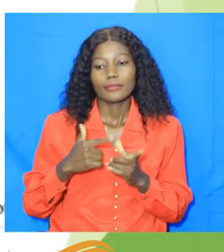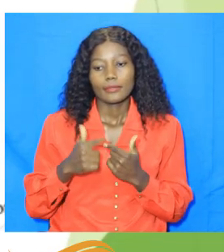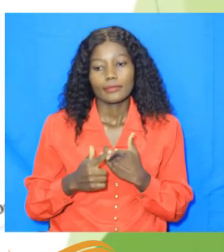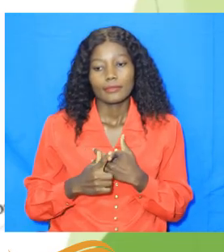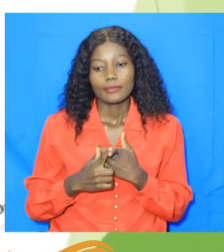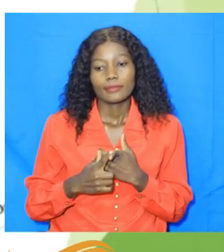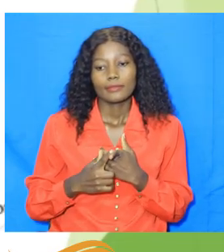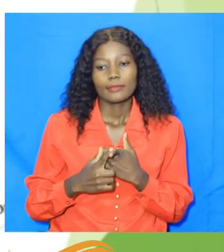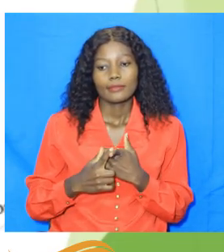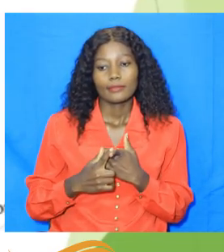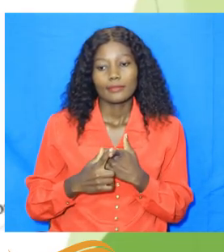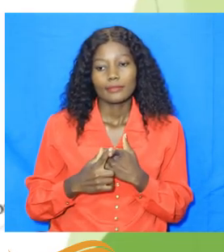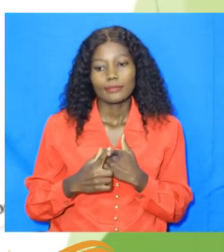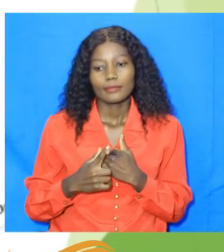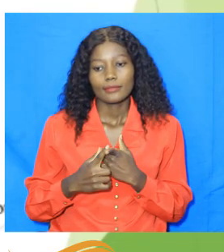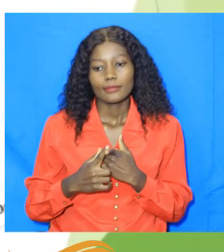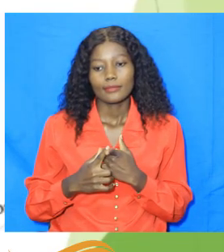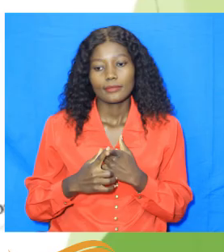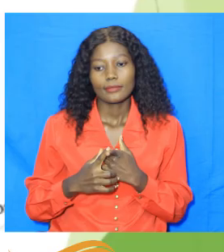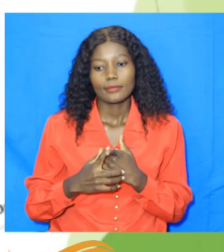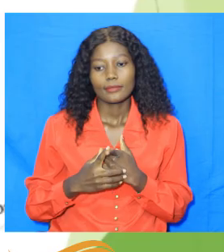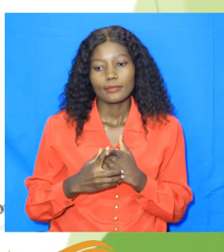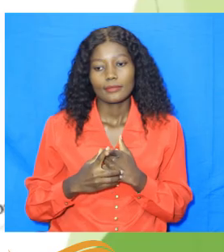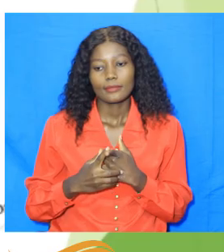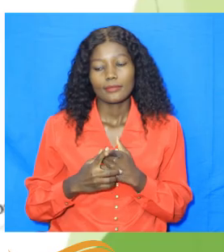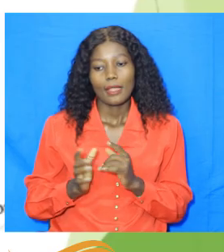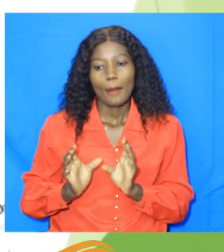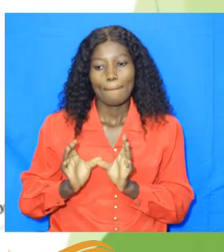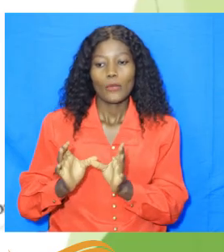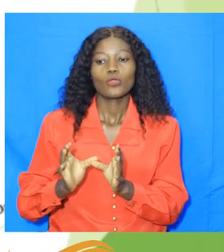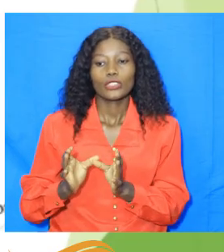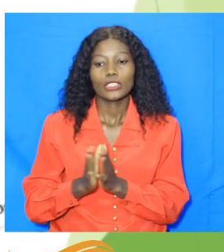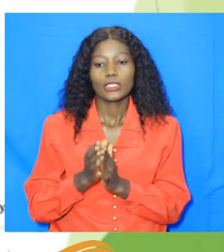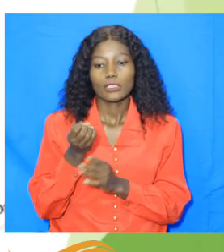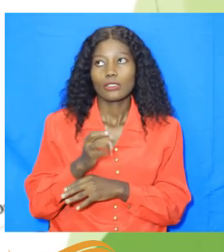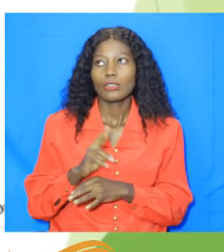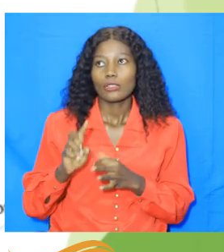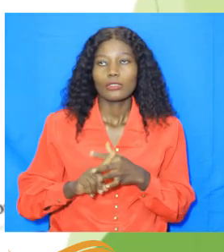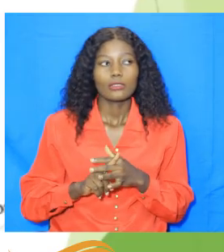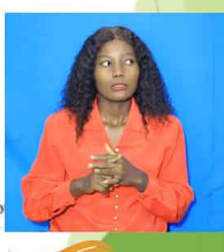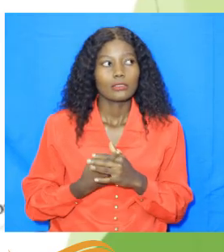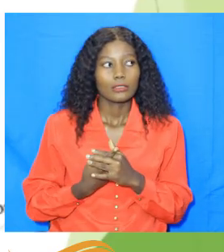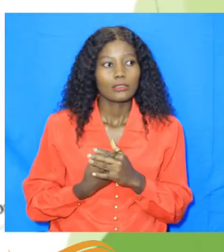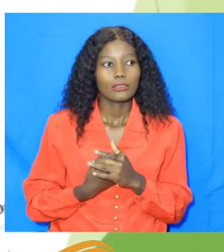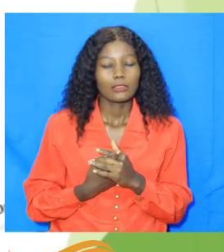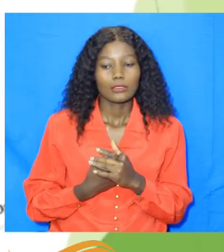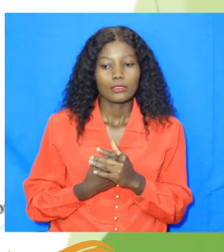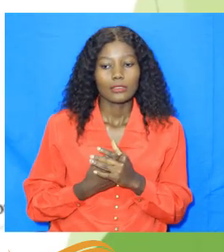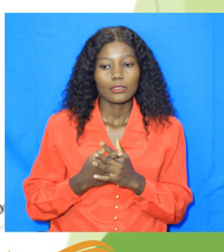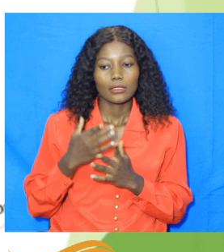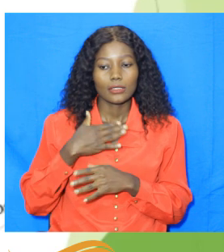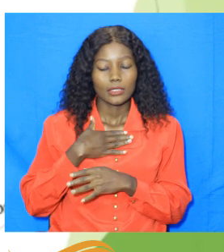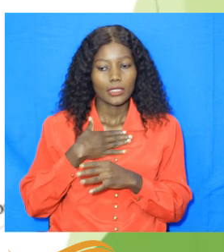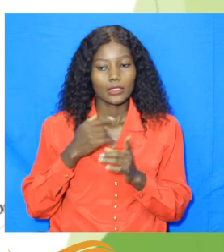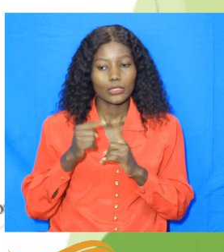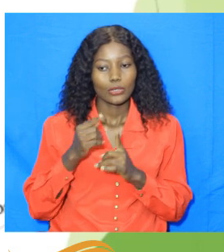Then clenching, wrestling, pushing, or standing chest to chest without attempting